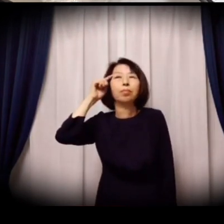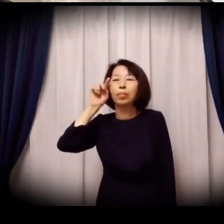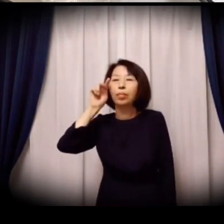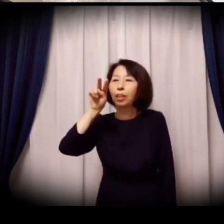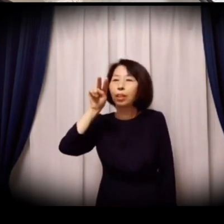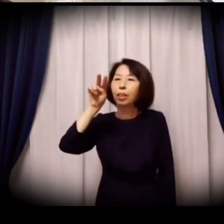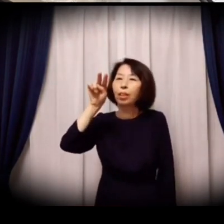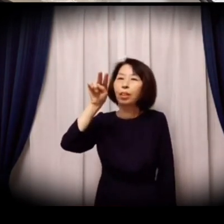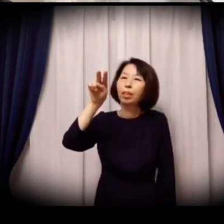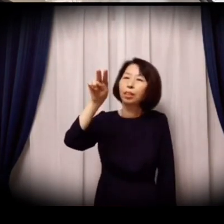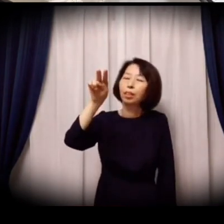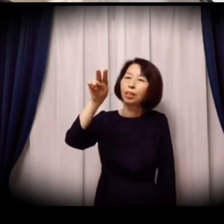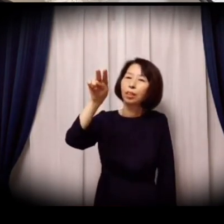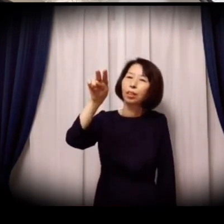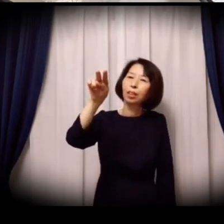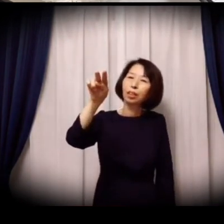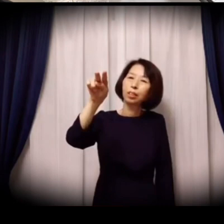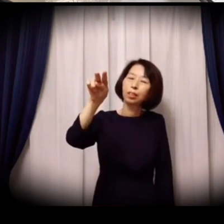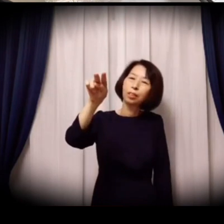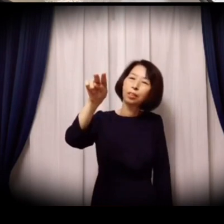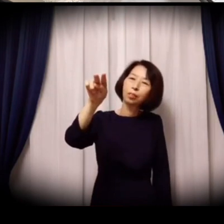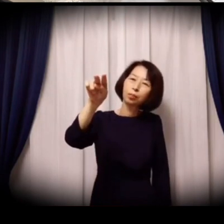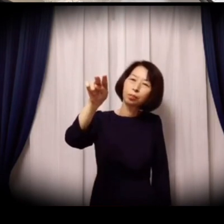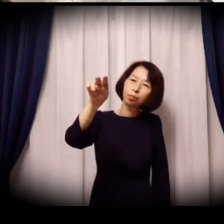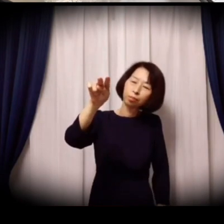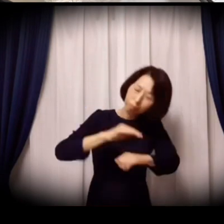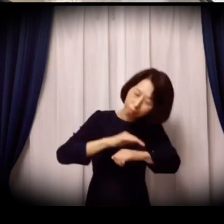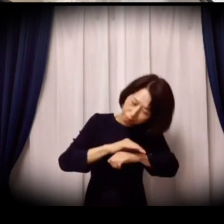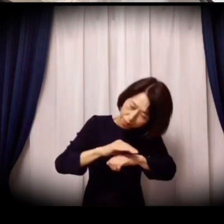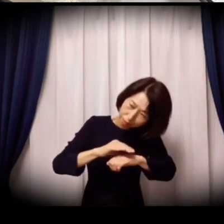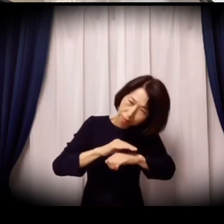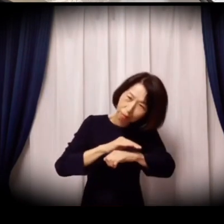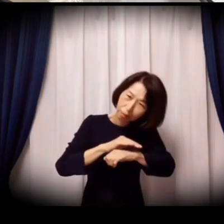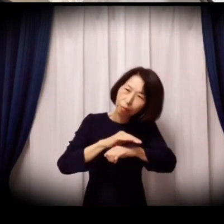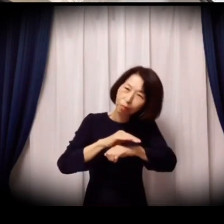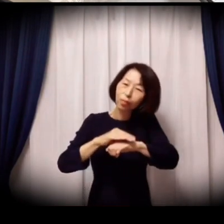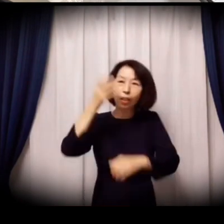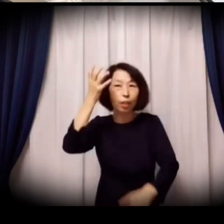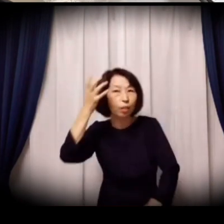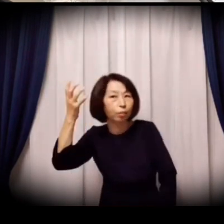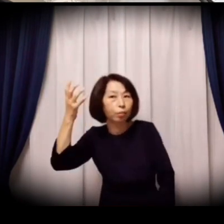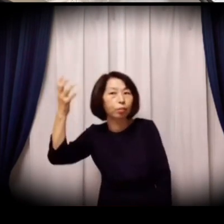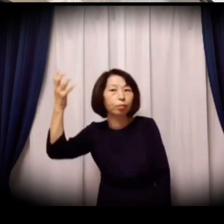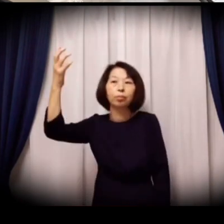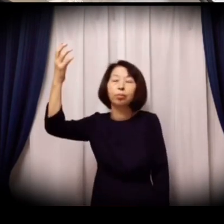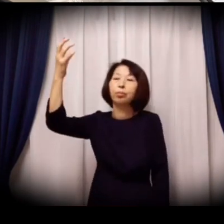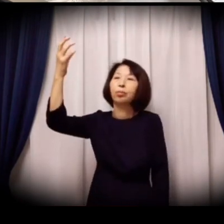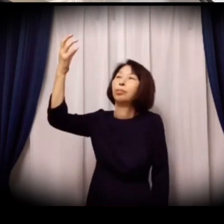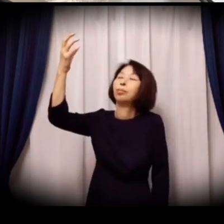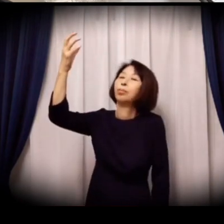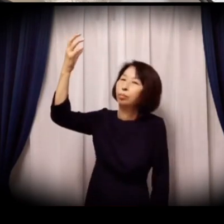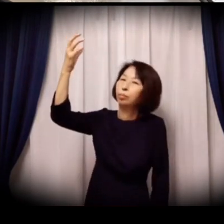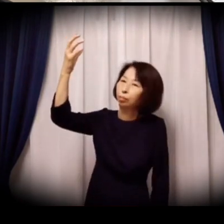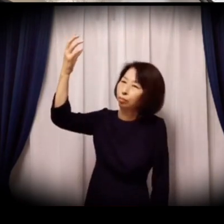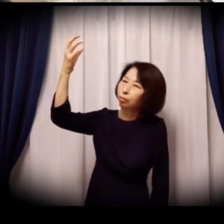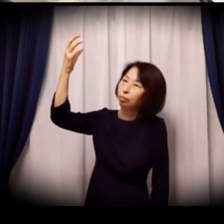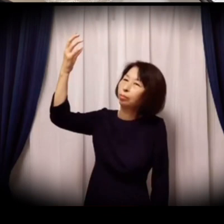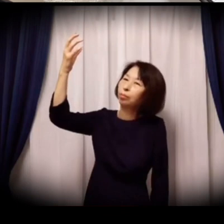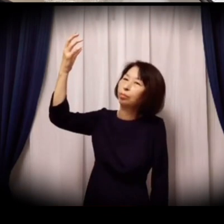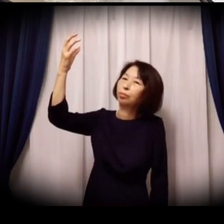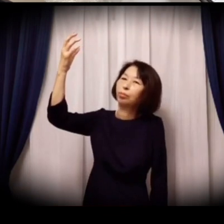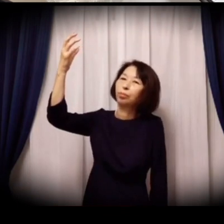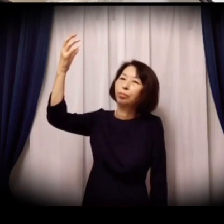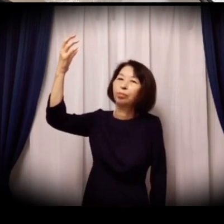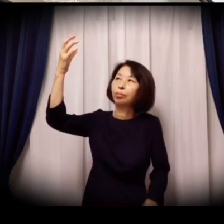take on still somehow It's left illusions I